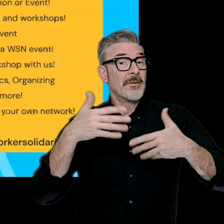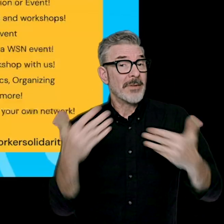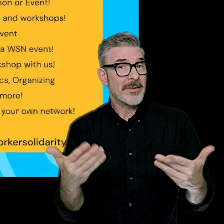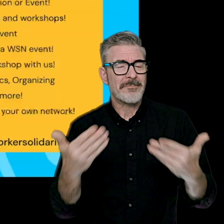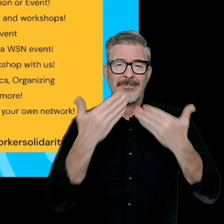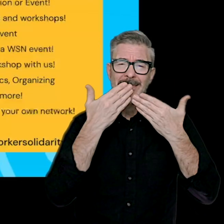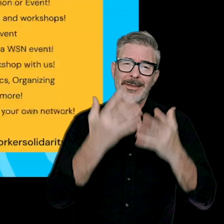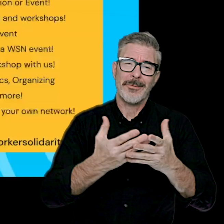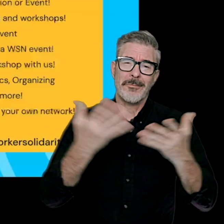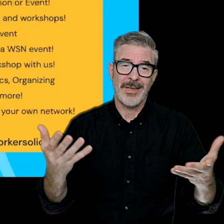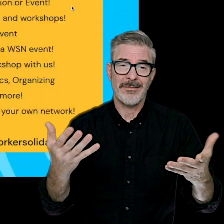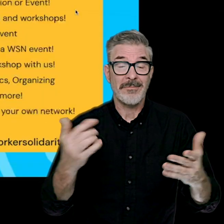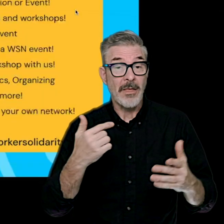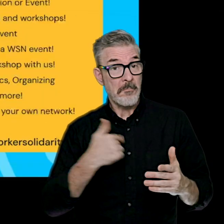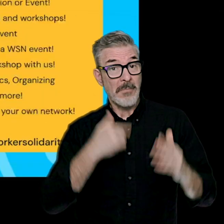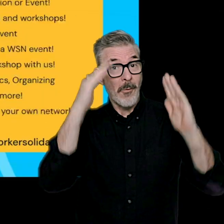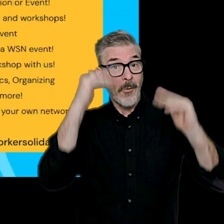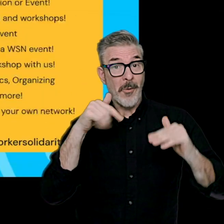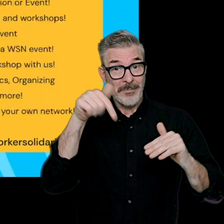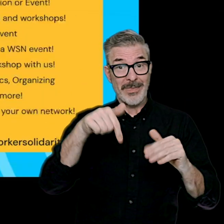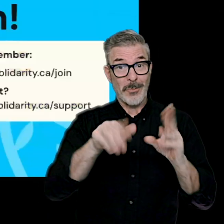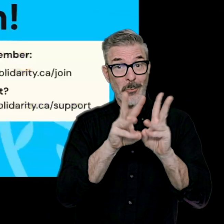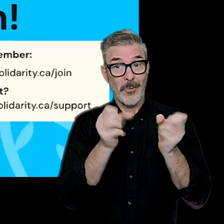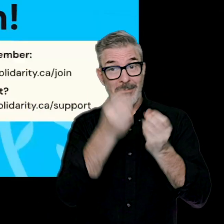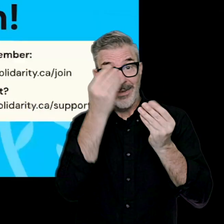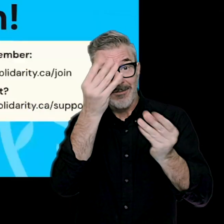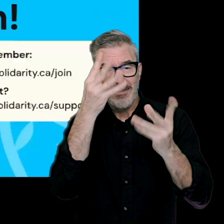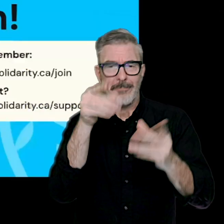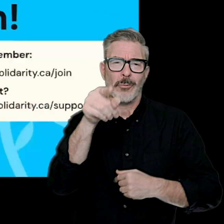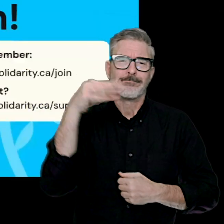email Ismail at workersolidarity.ca.